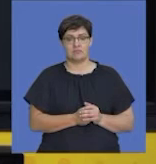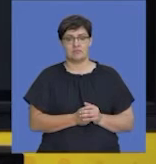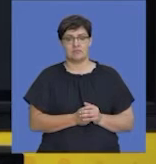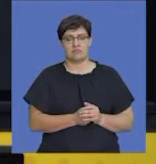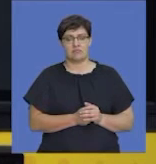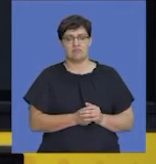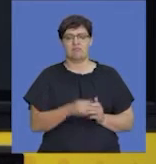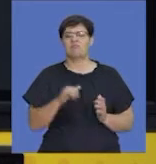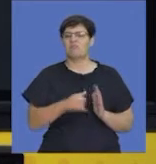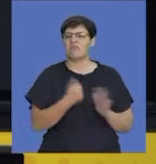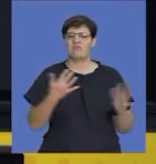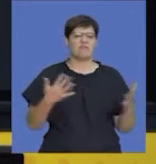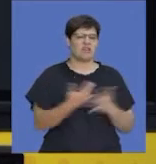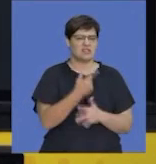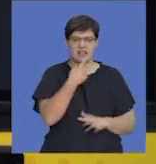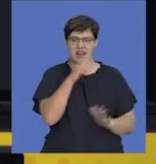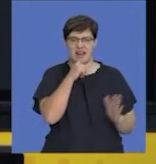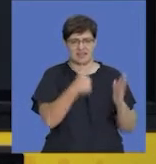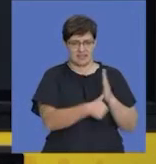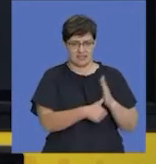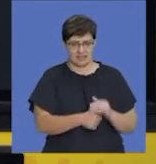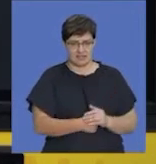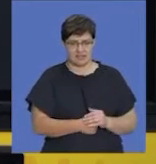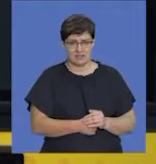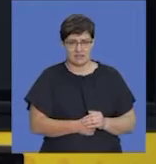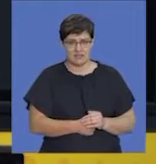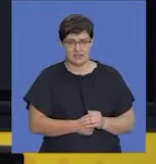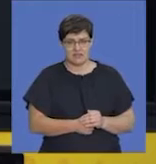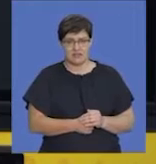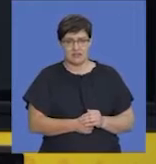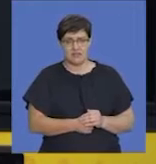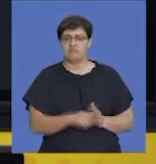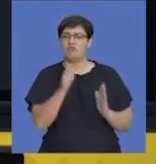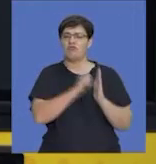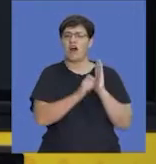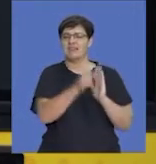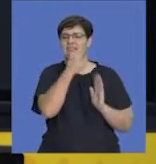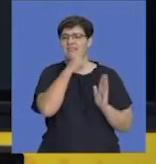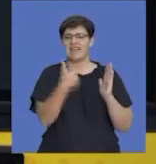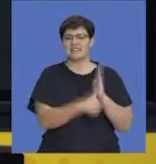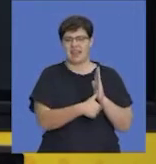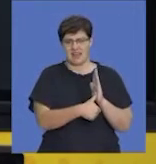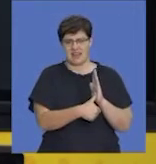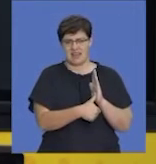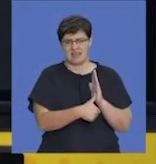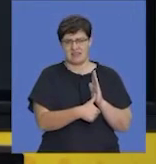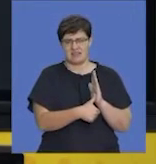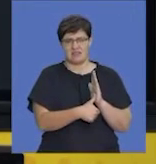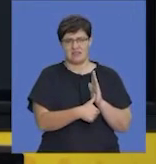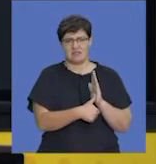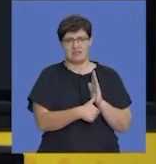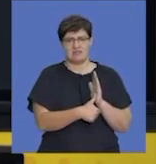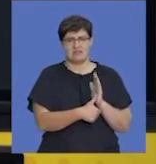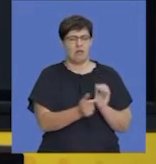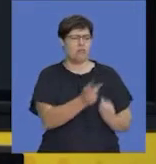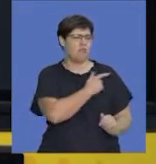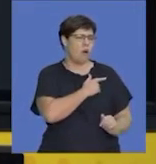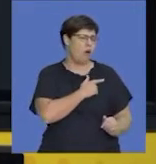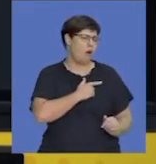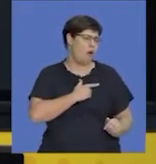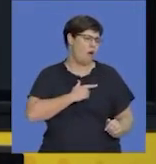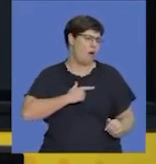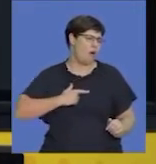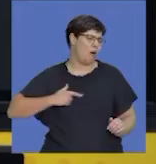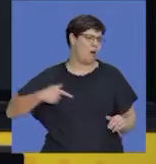just want to quickly speak a little bit about letters. Letter writing is something that we've done for a very, very long time, and there's